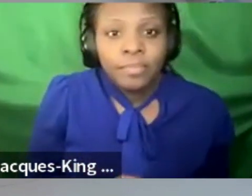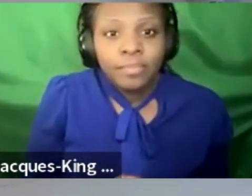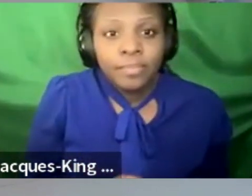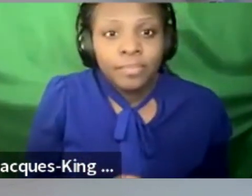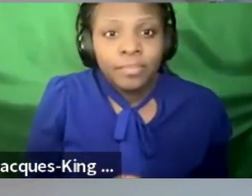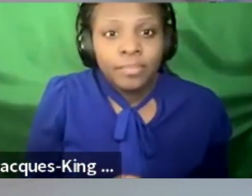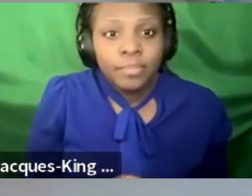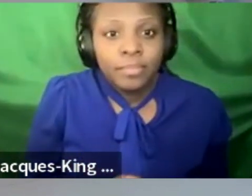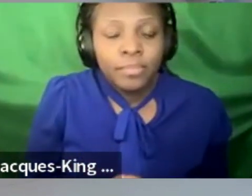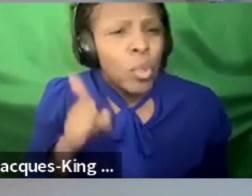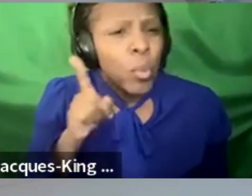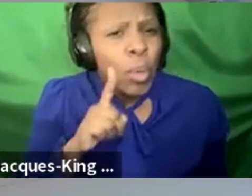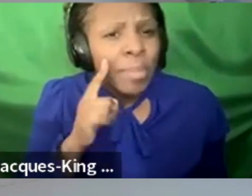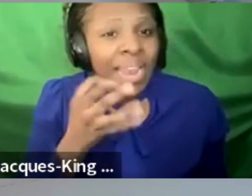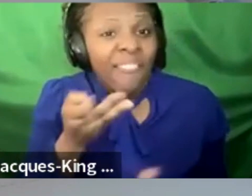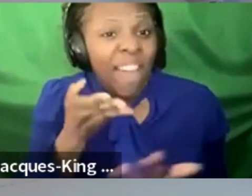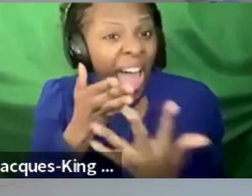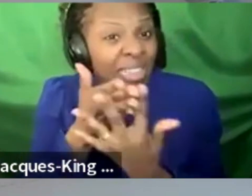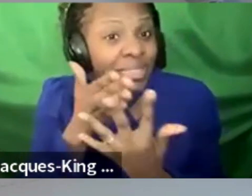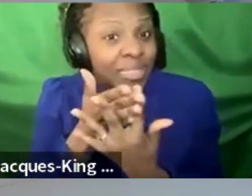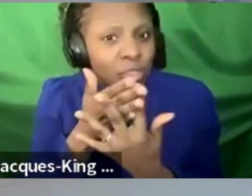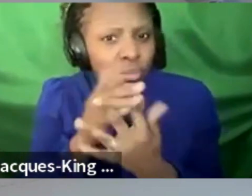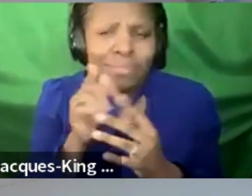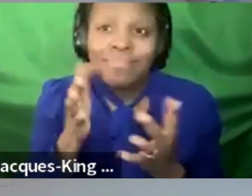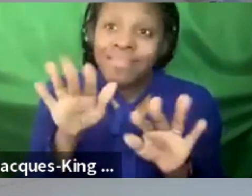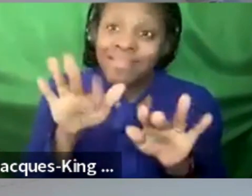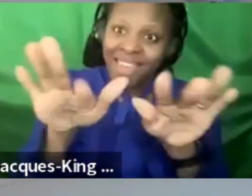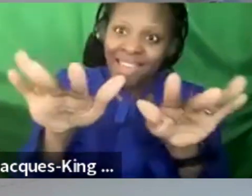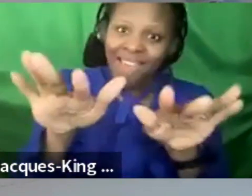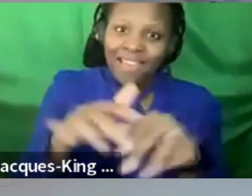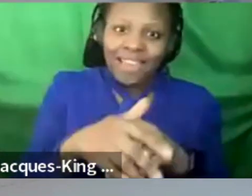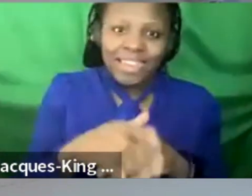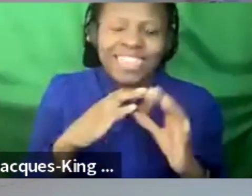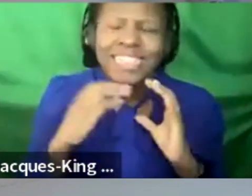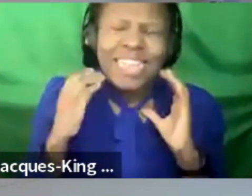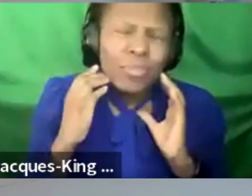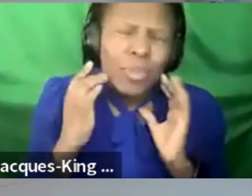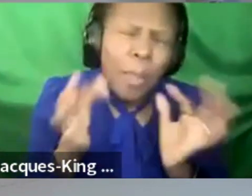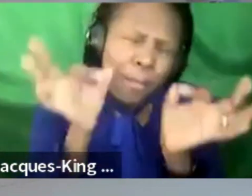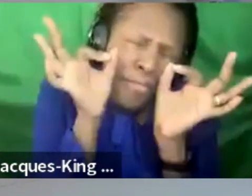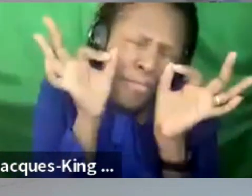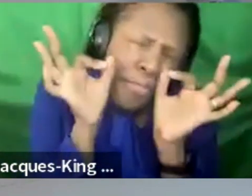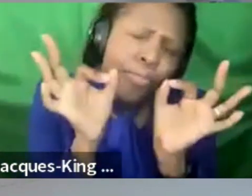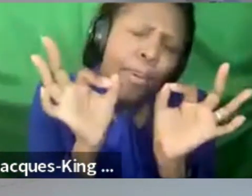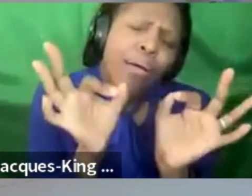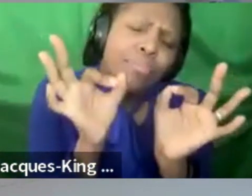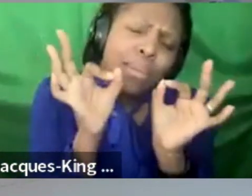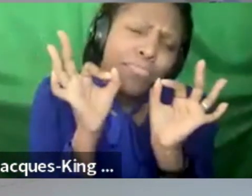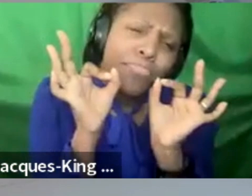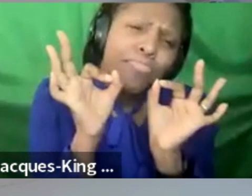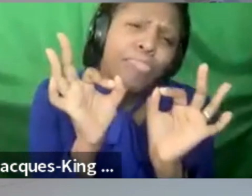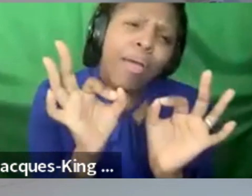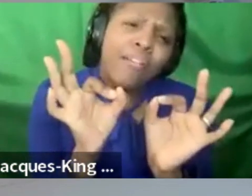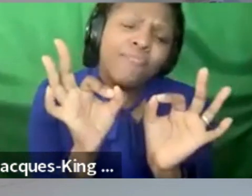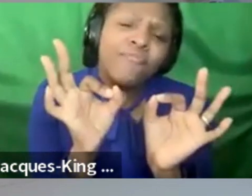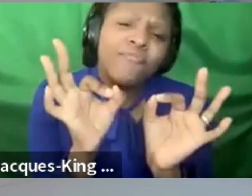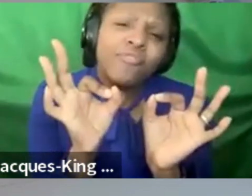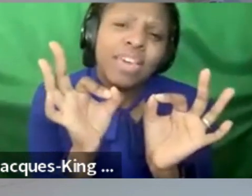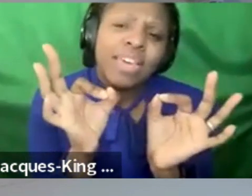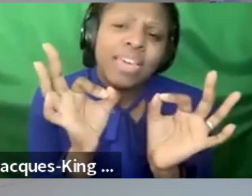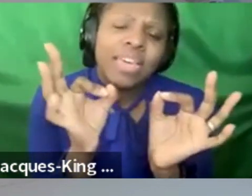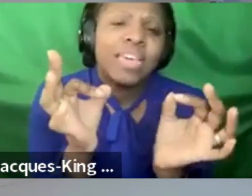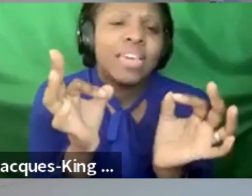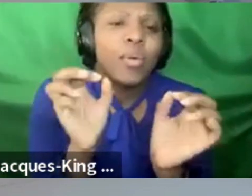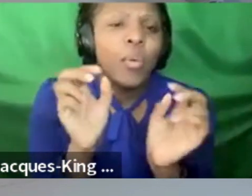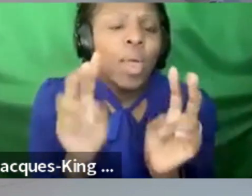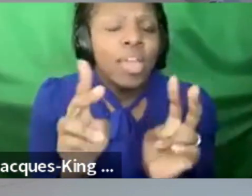that women have access to was there on the stage. And Shakespeare was the perfect vehicle. If you listen